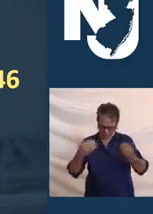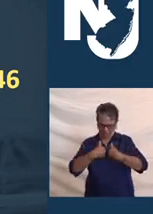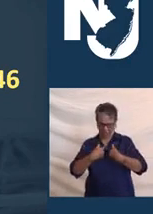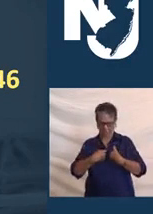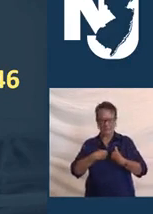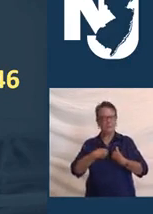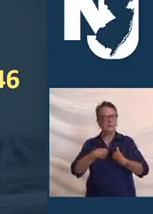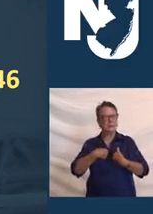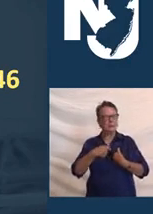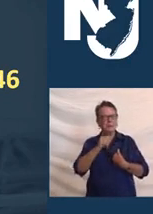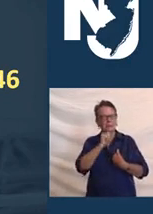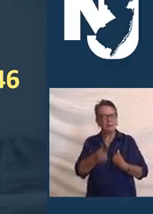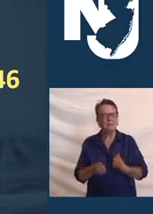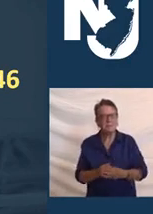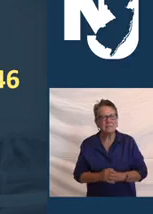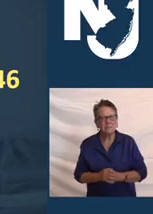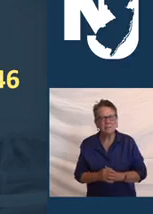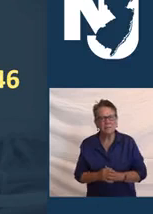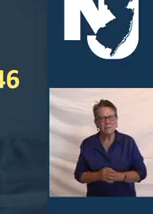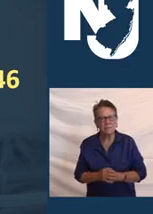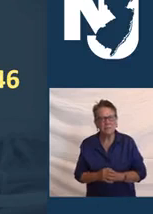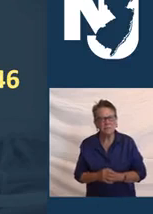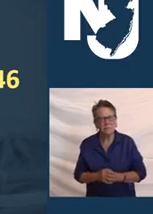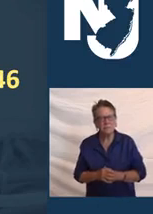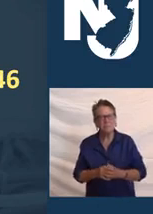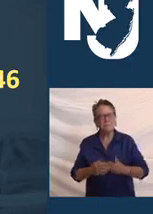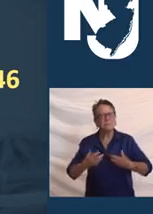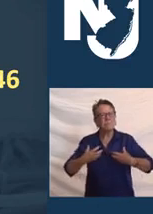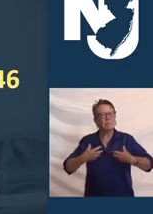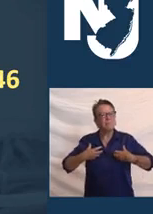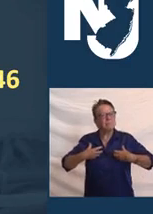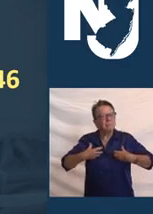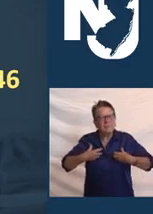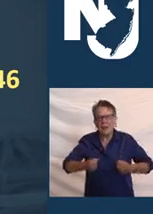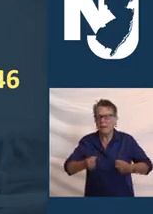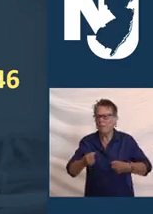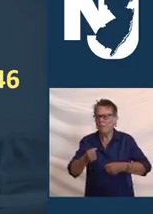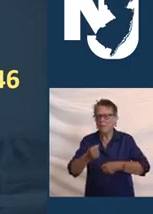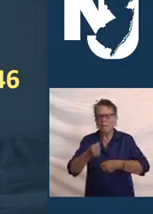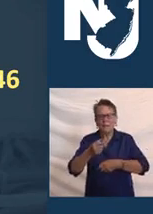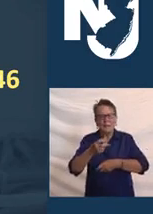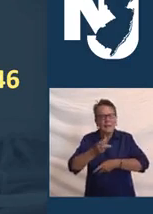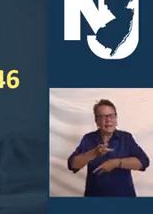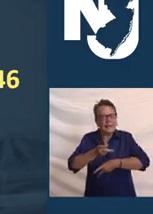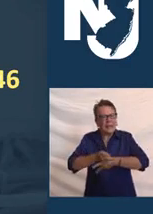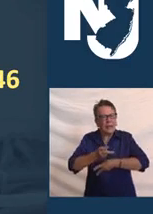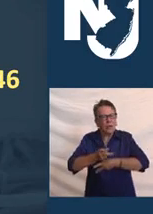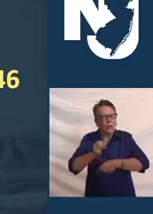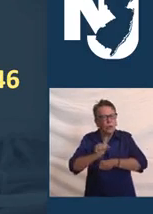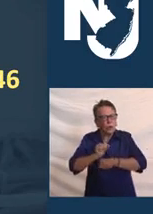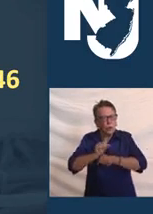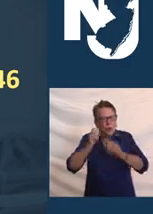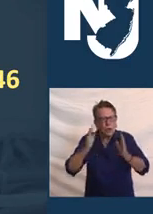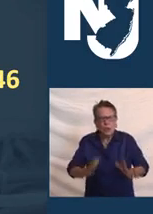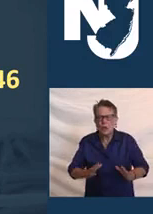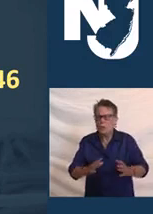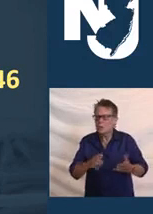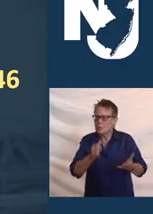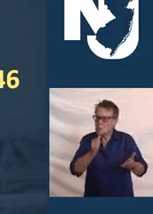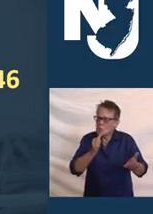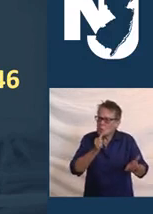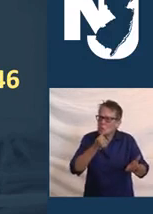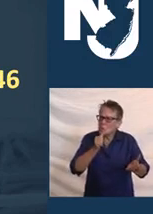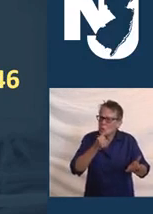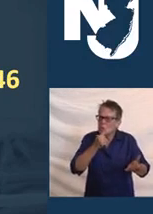far, far, far too long. And the reality is that the overwhelming number of those they are treating are in that first